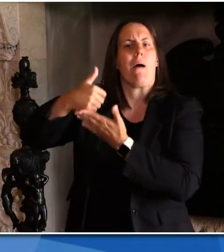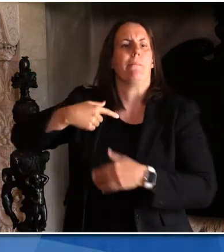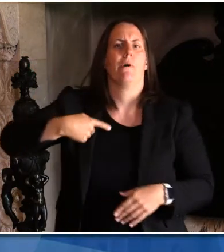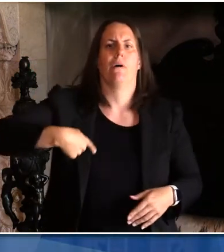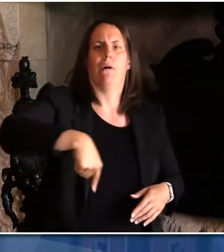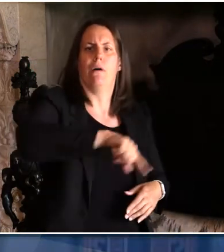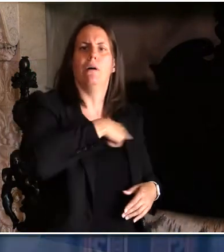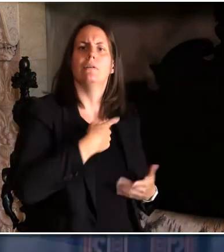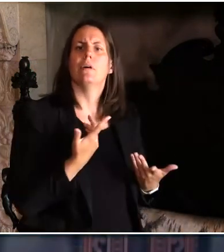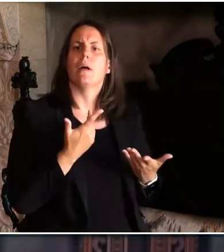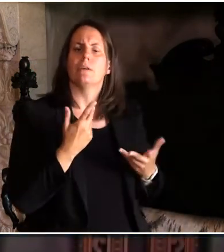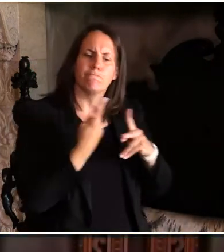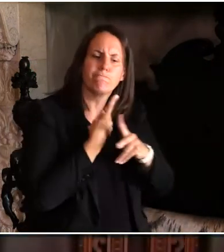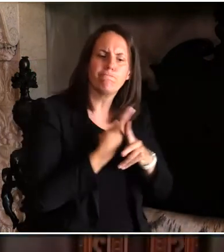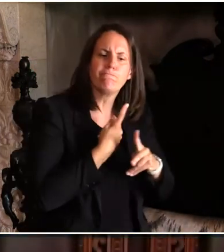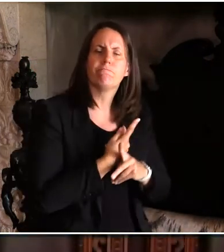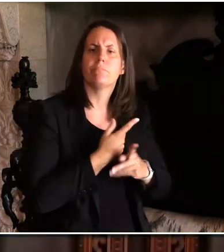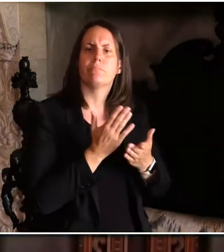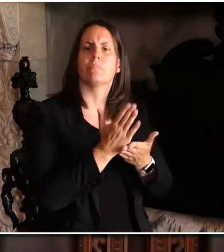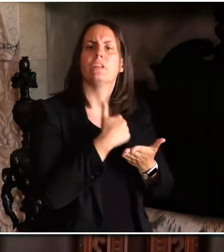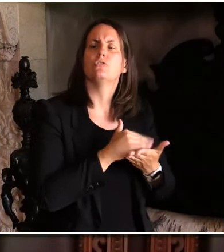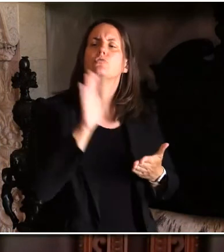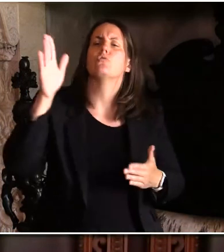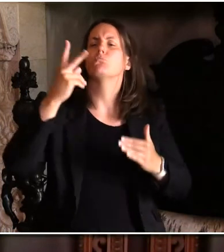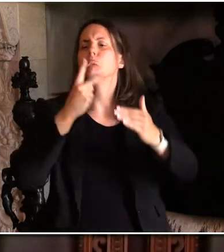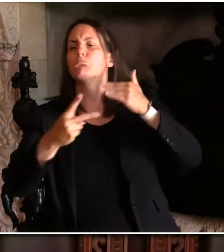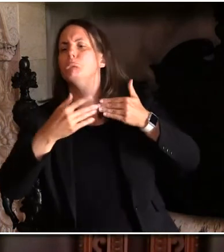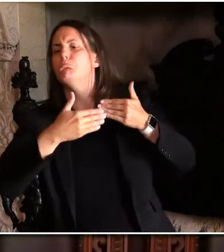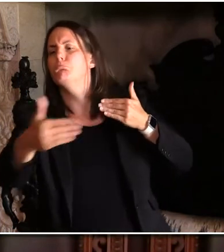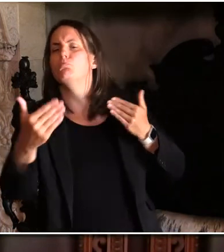Well, if you're referring to how the